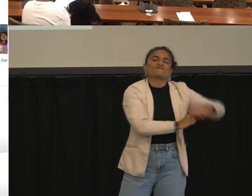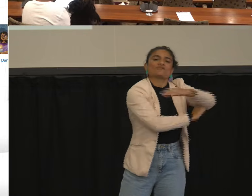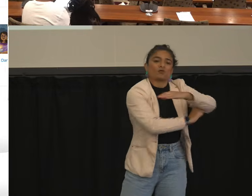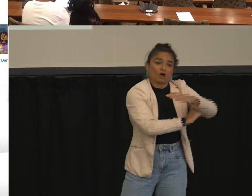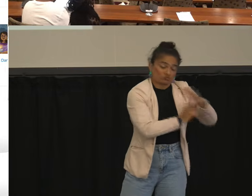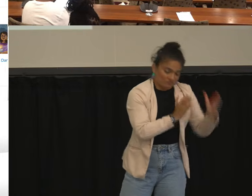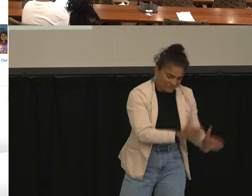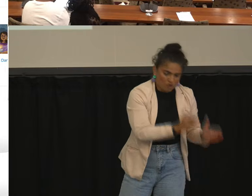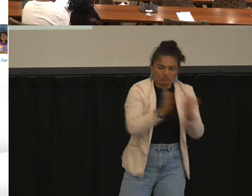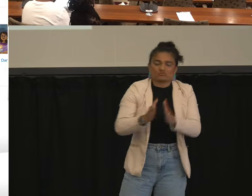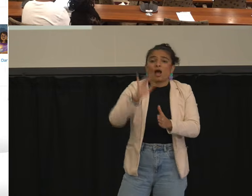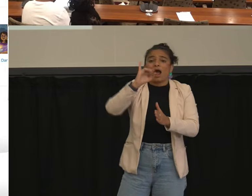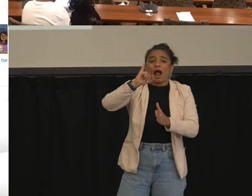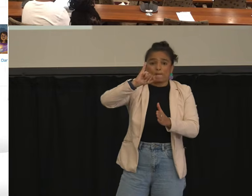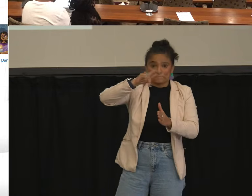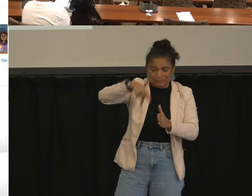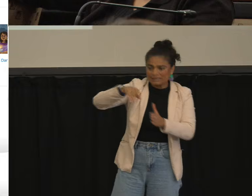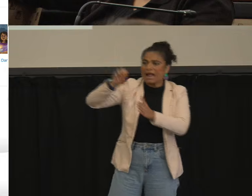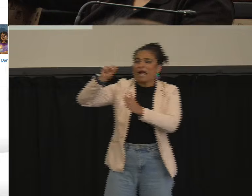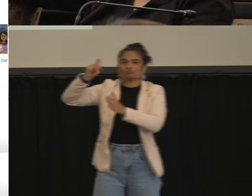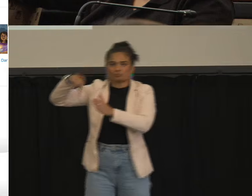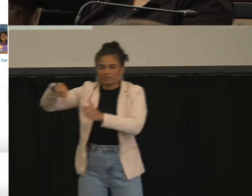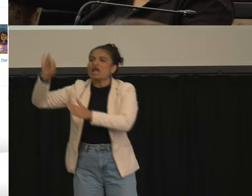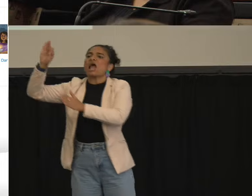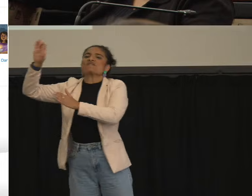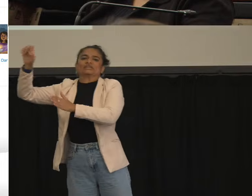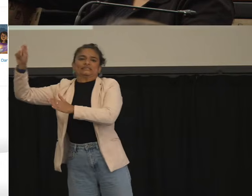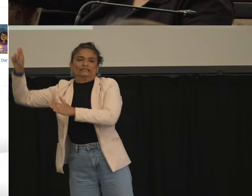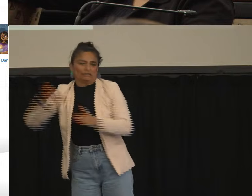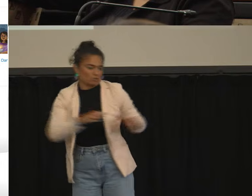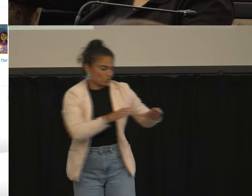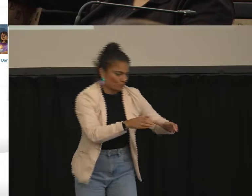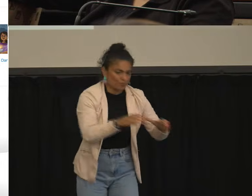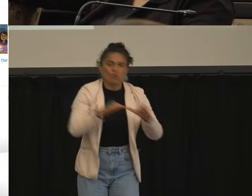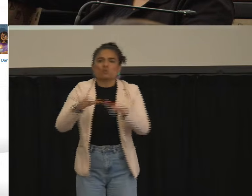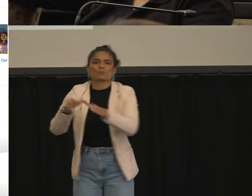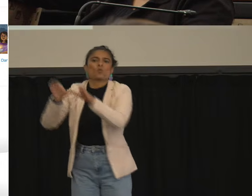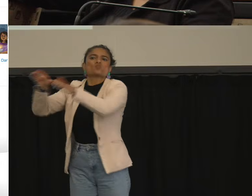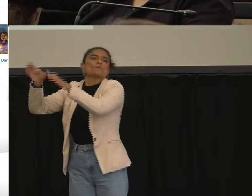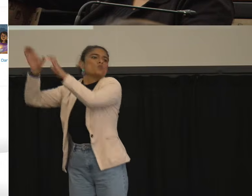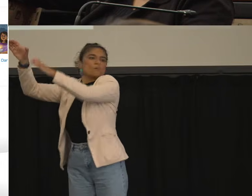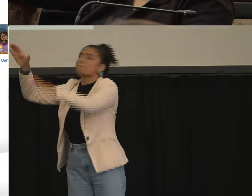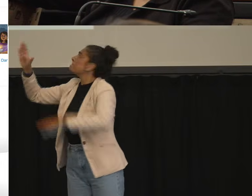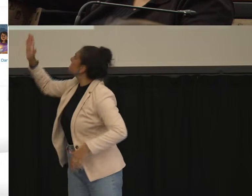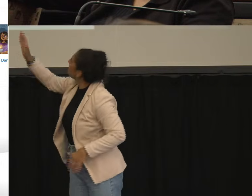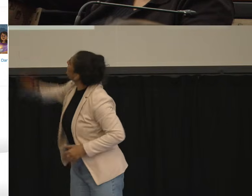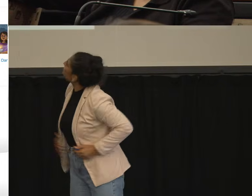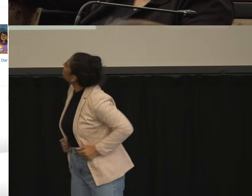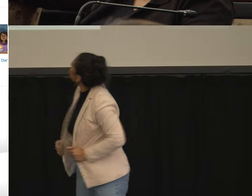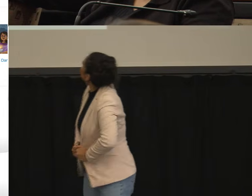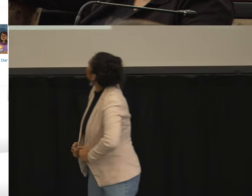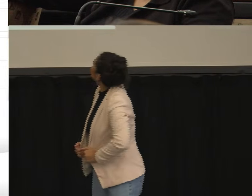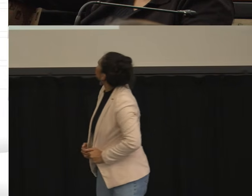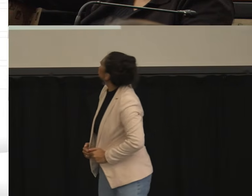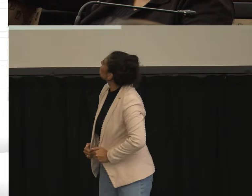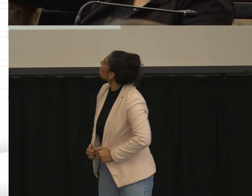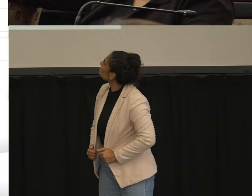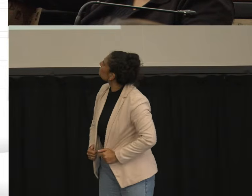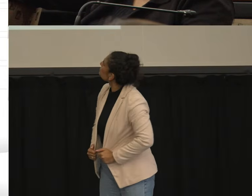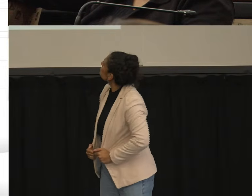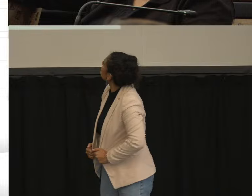Then we also have foundation phase, intermediate phase, senior phase, and FET that is grouped up into different